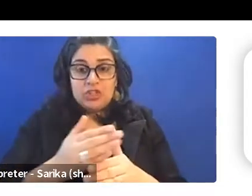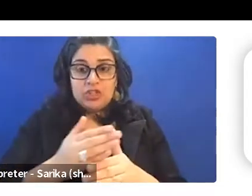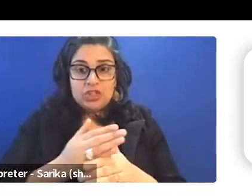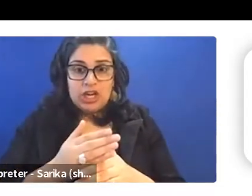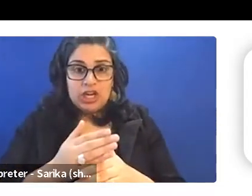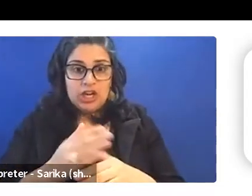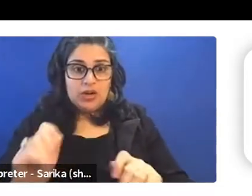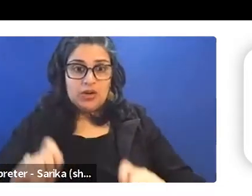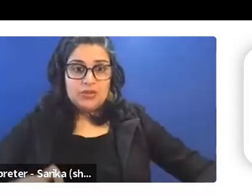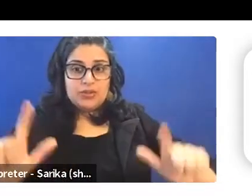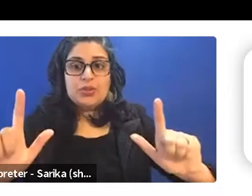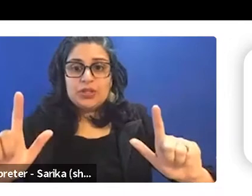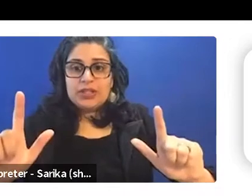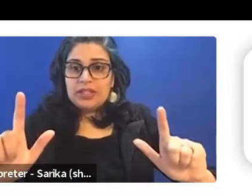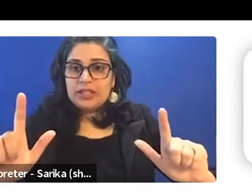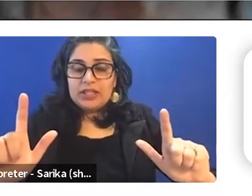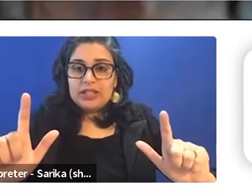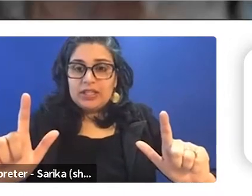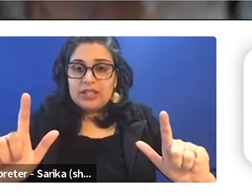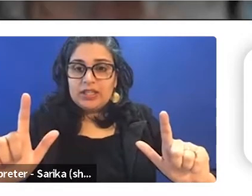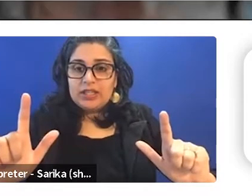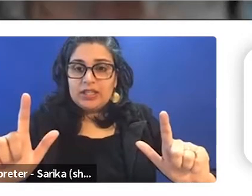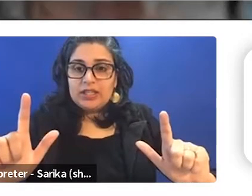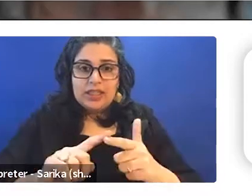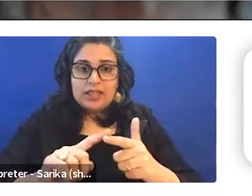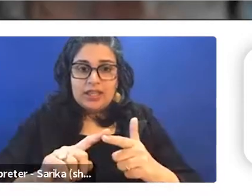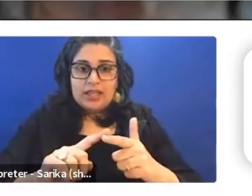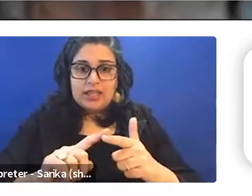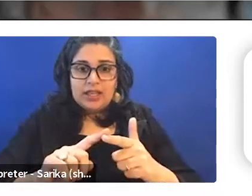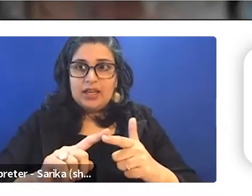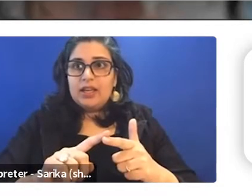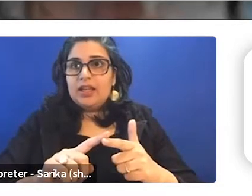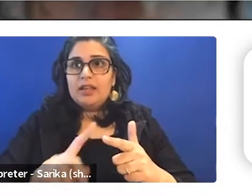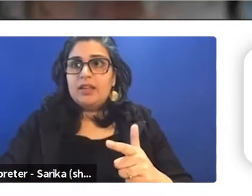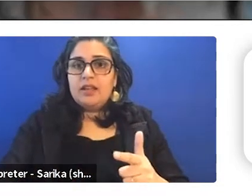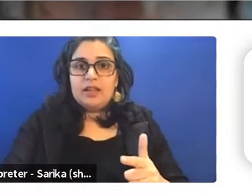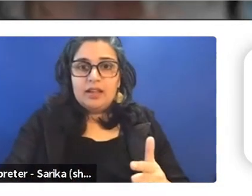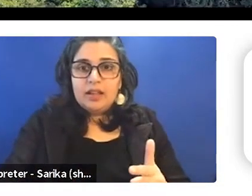I'm actually going to do is just share this portion of my screen. Okay. Be a little bit easier.